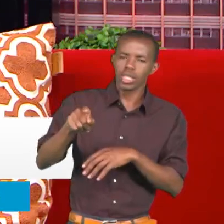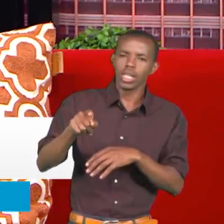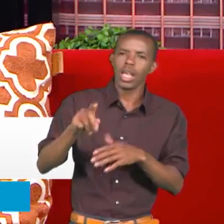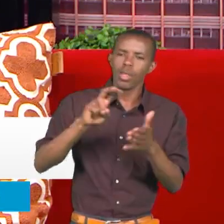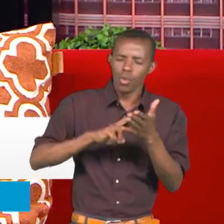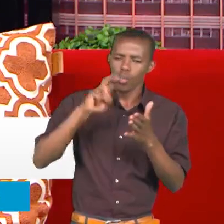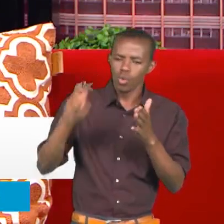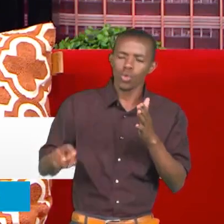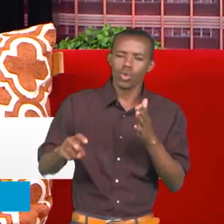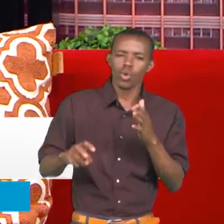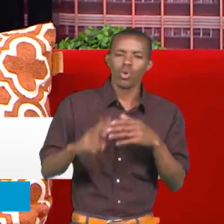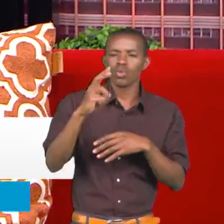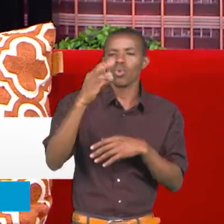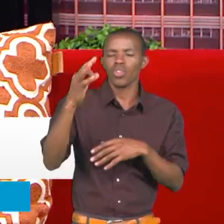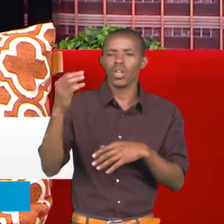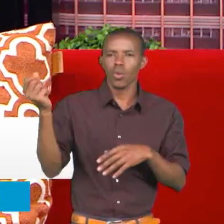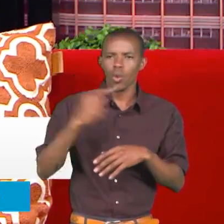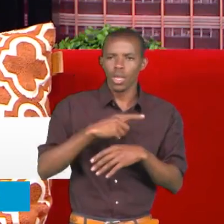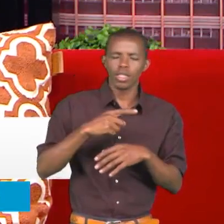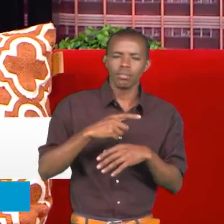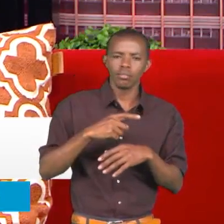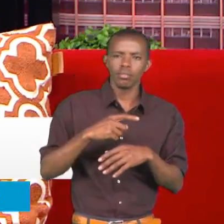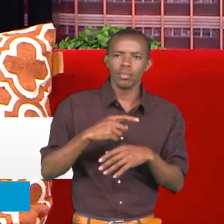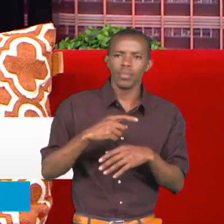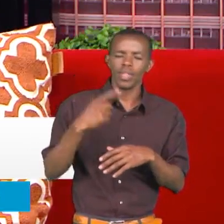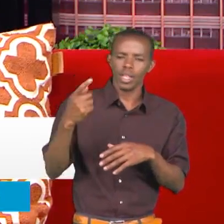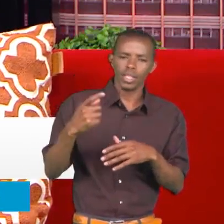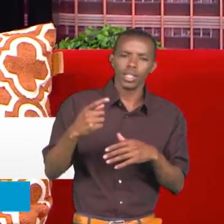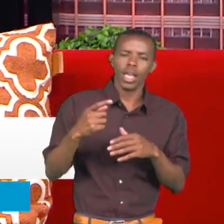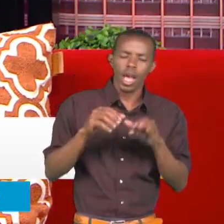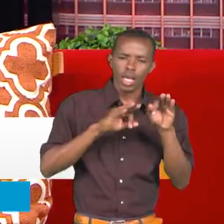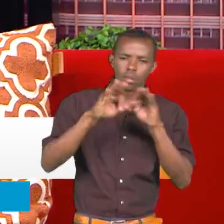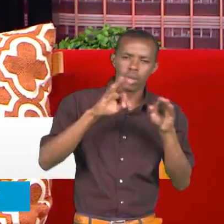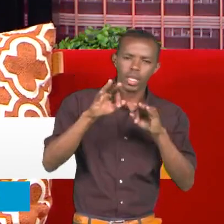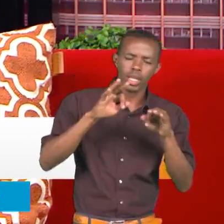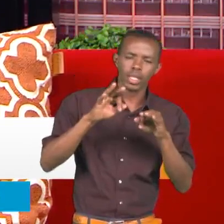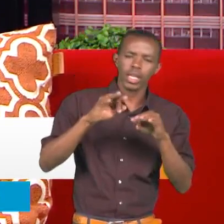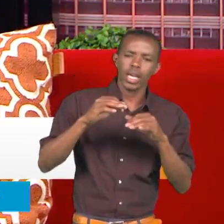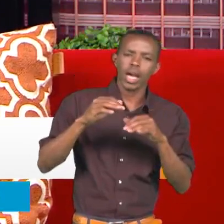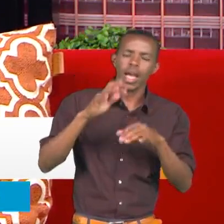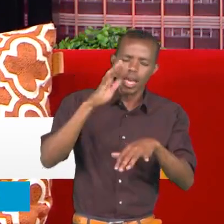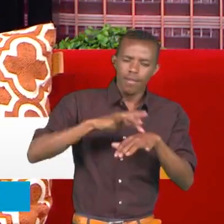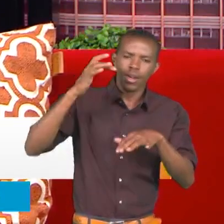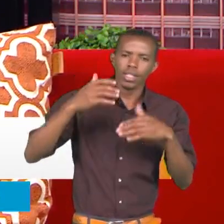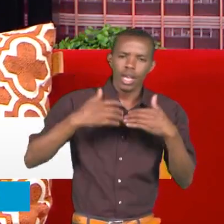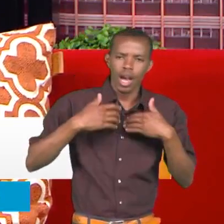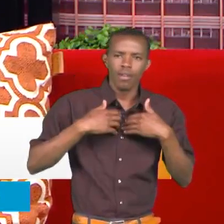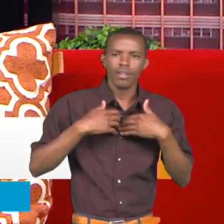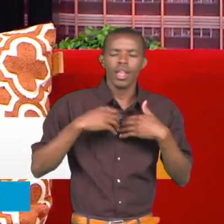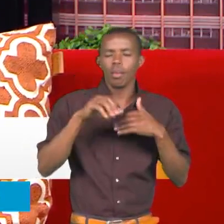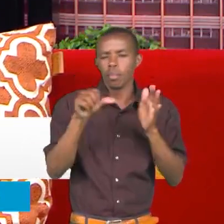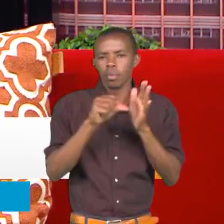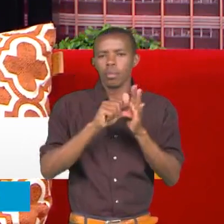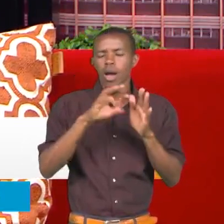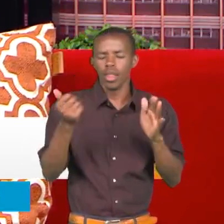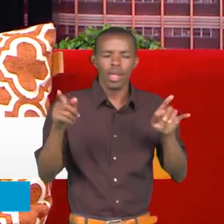first 2 or 3 weeks, and you know, Duke is a clinician, can explain more, sure. you know, there are side effects, mm-hmm. you know, that come with it. Mm-hmm. So that is also another problem.